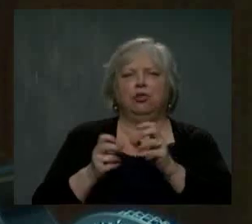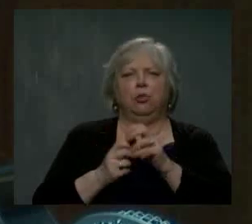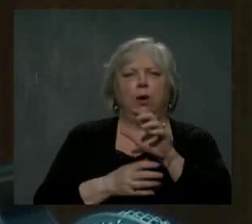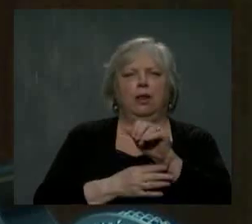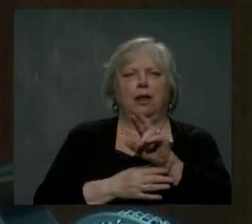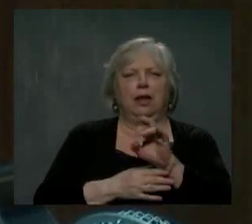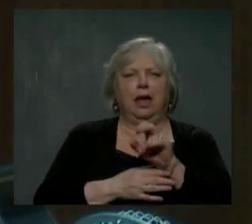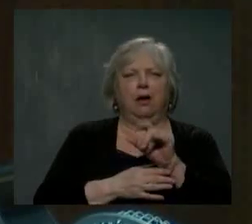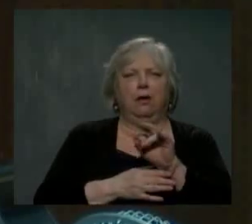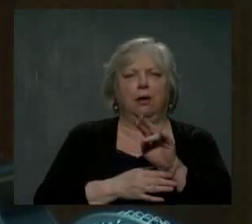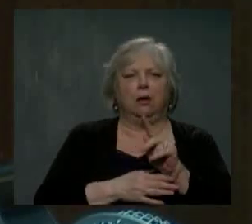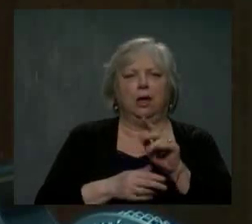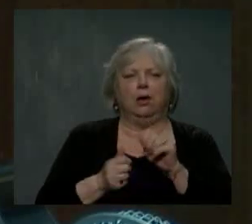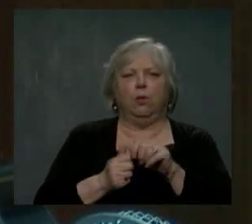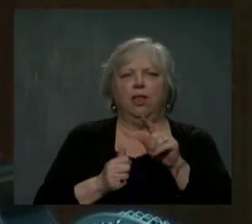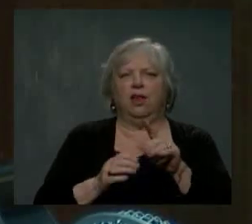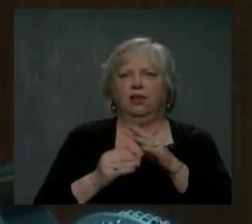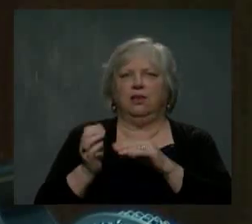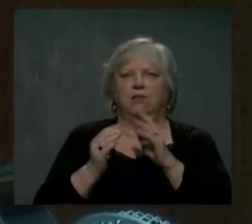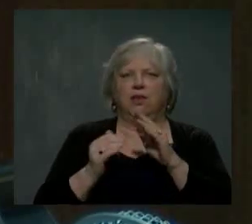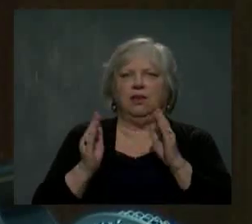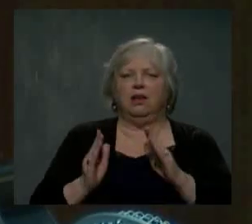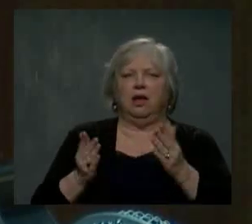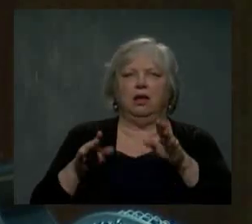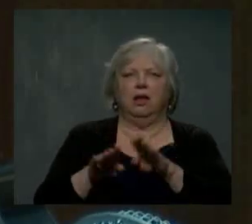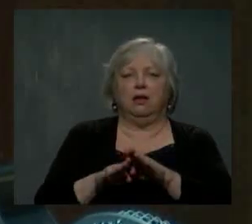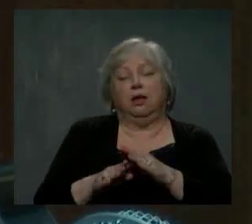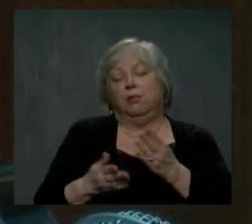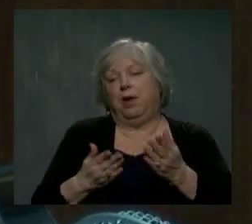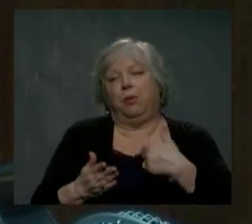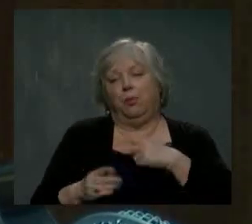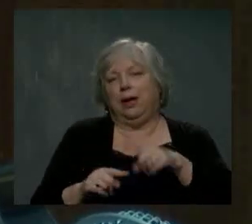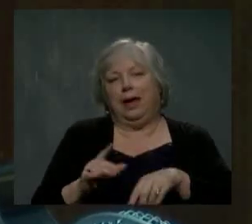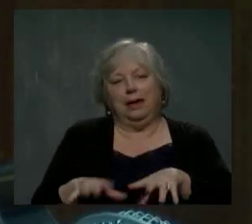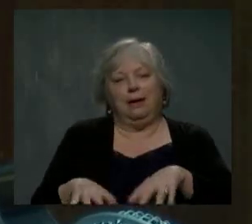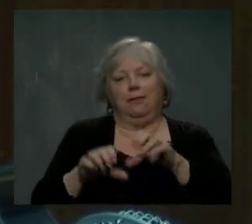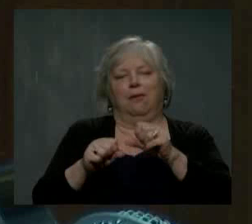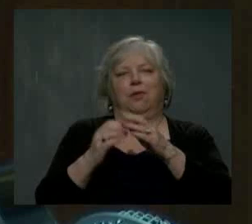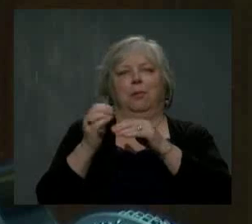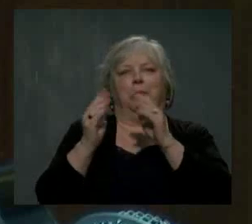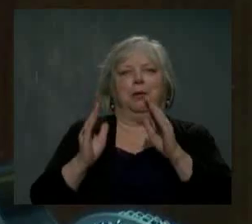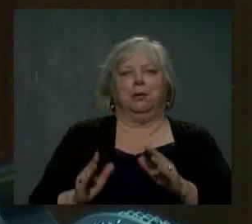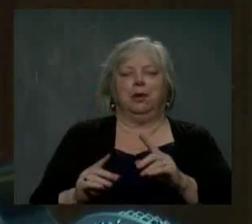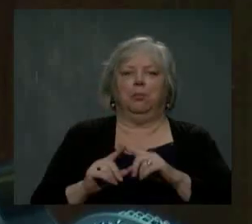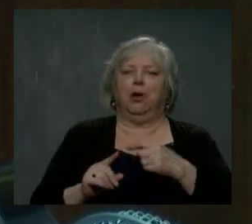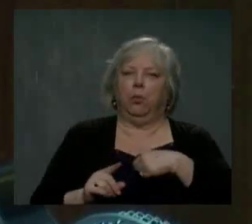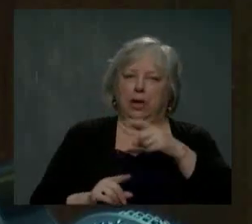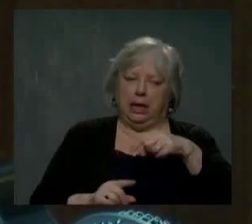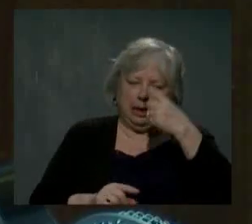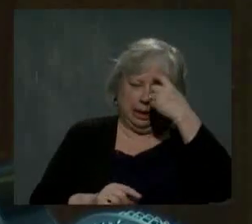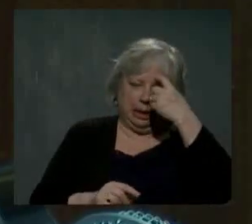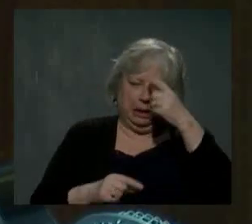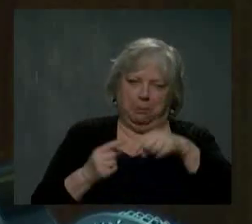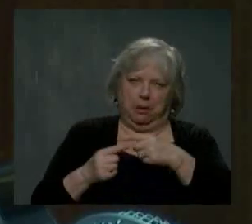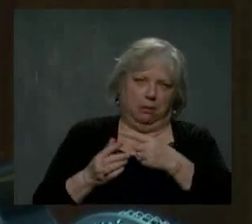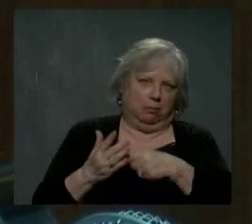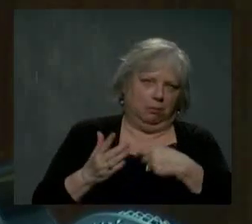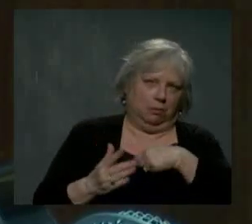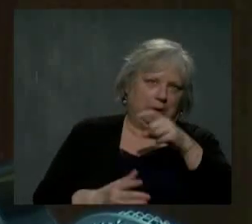up with this facility closing, maybe we can't take that building over, but I think we need to be thinking about what we need